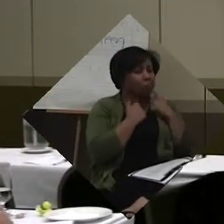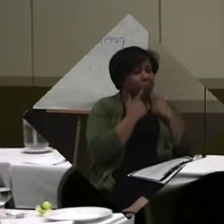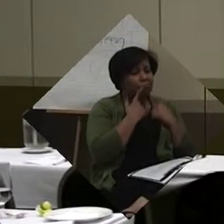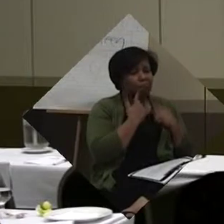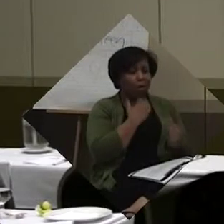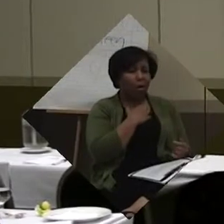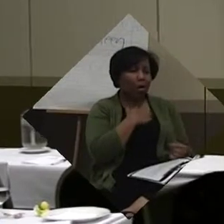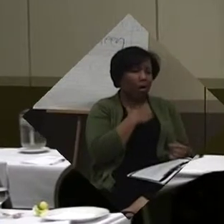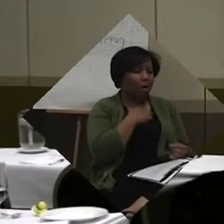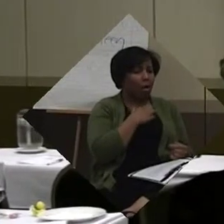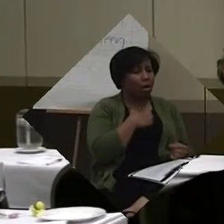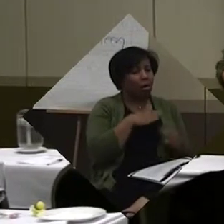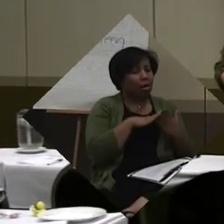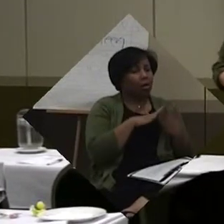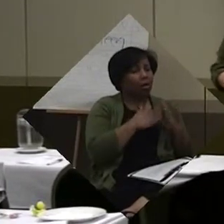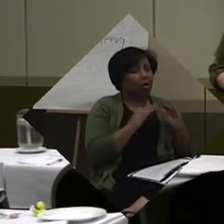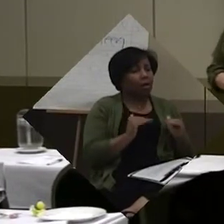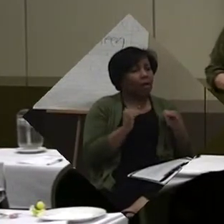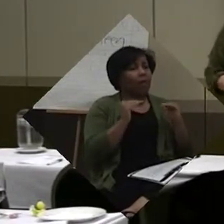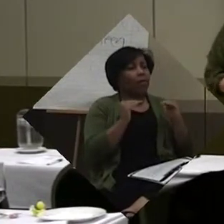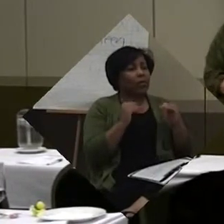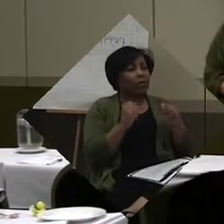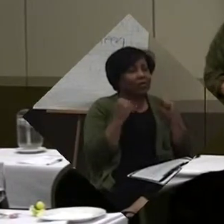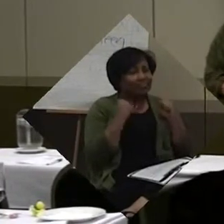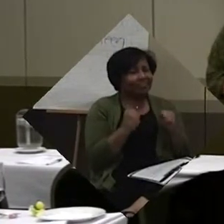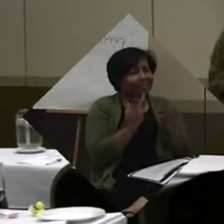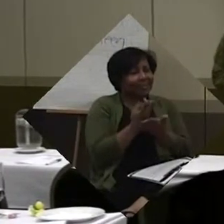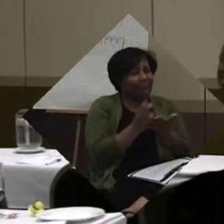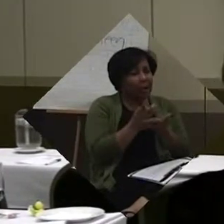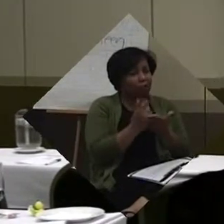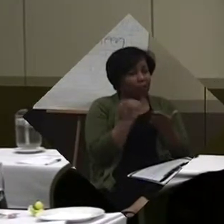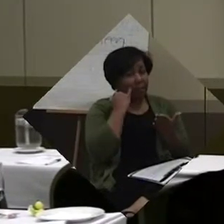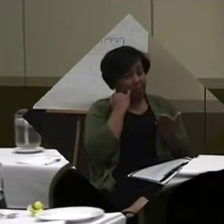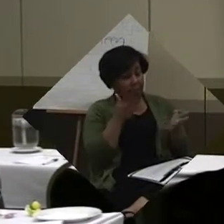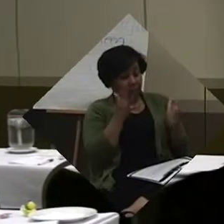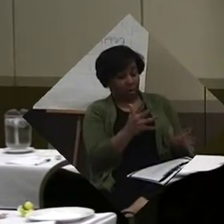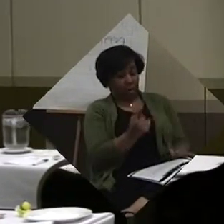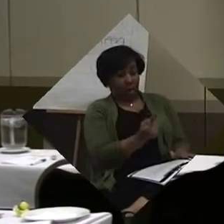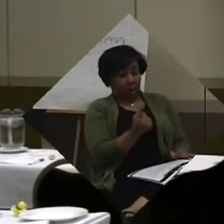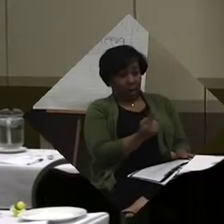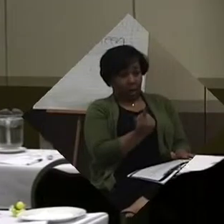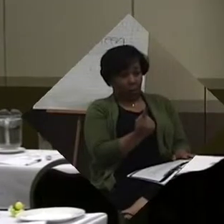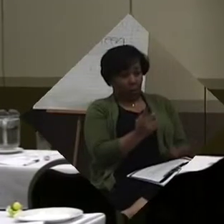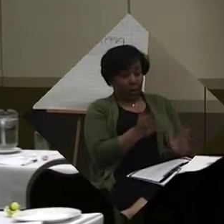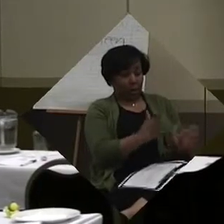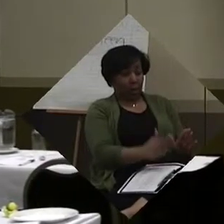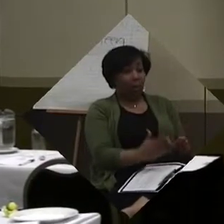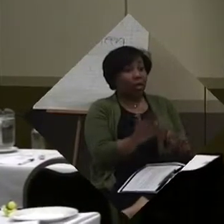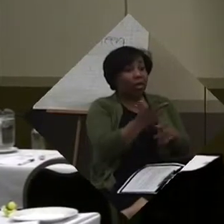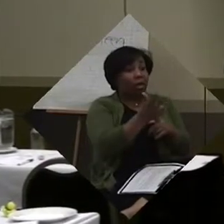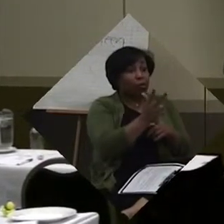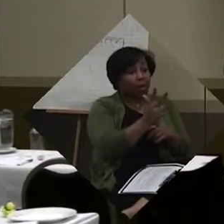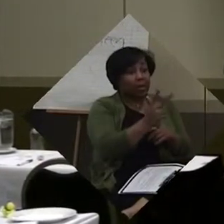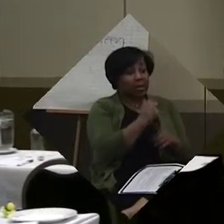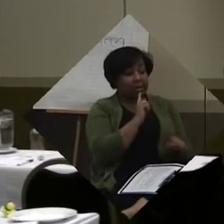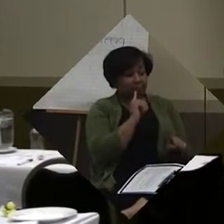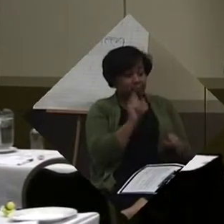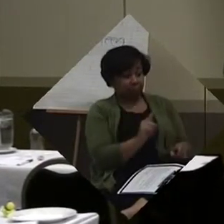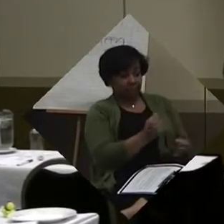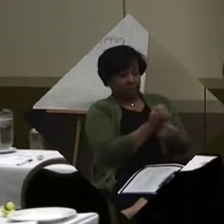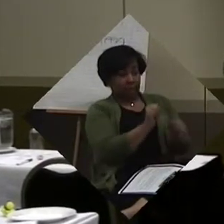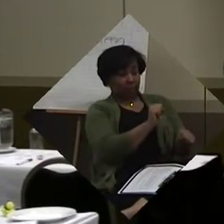escalate into what we're calling a tantrum if it's allowed. As we said, within 3 minutes of initiating